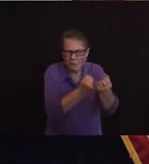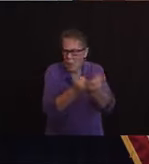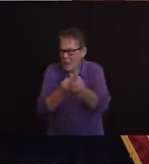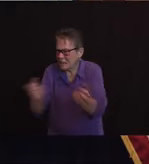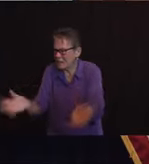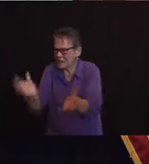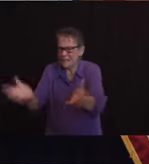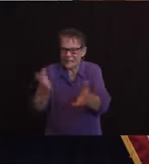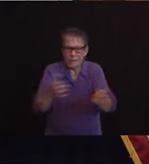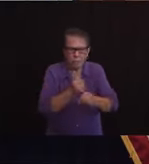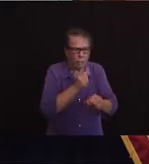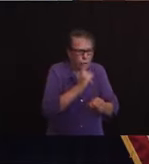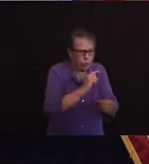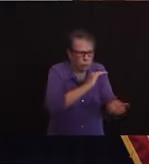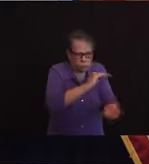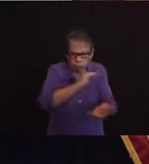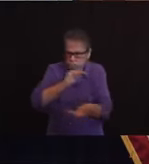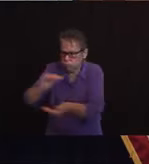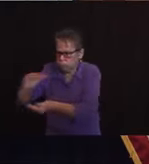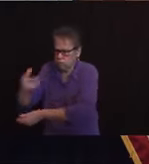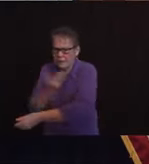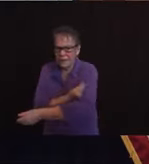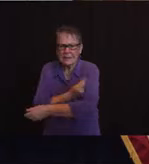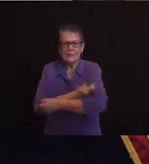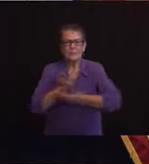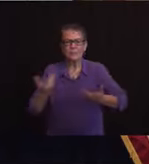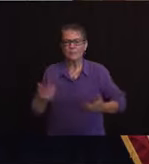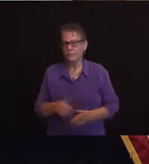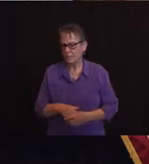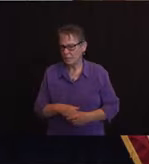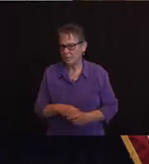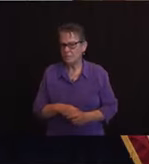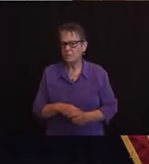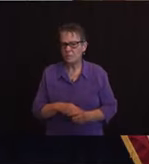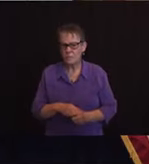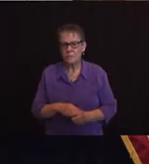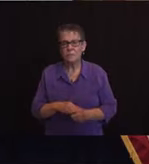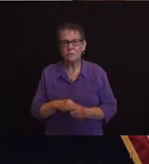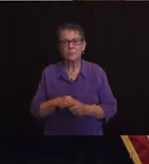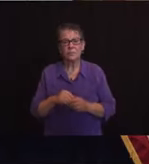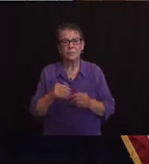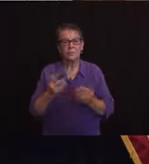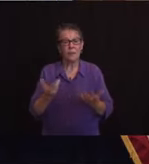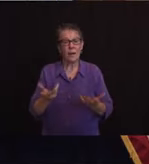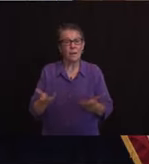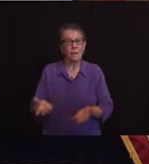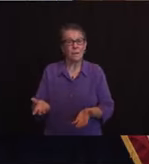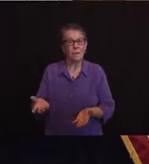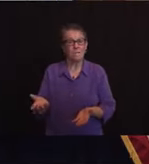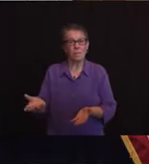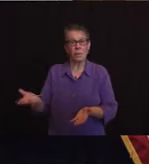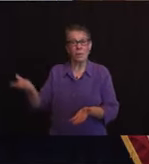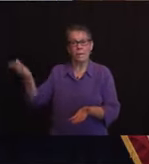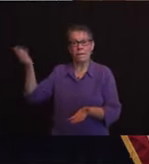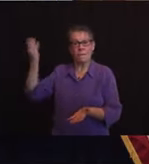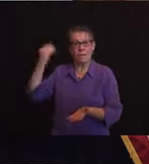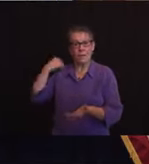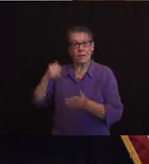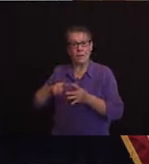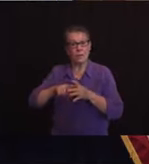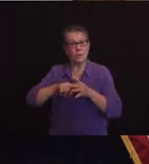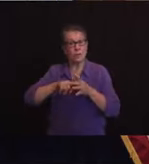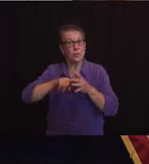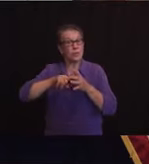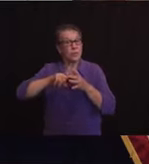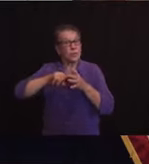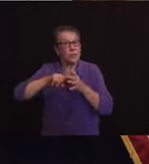individuals having had one dose. As of the report this morning, 65% do. Last week, we pushed it,